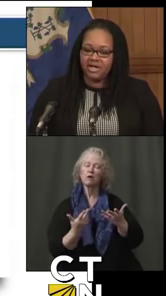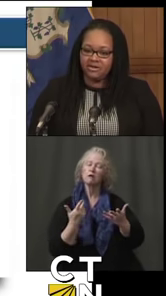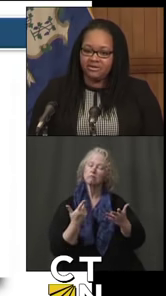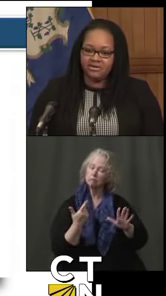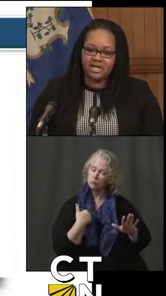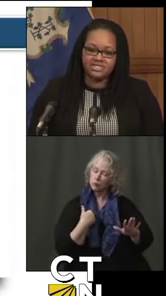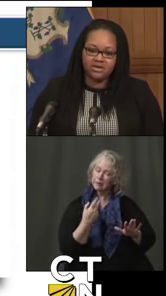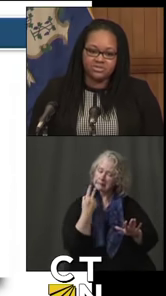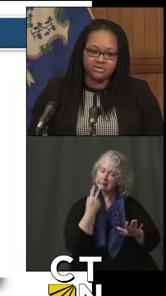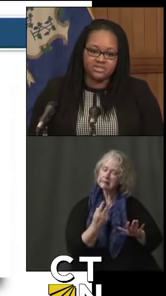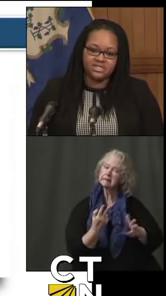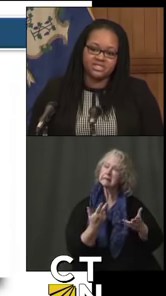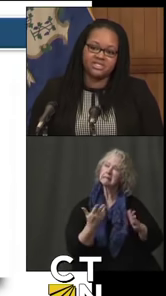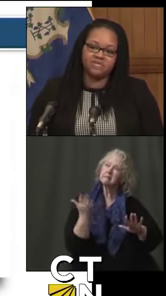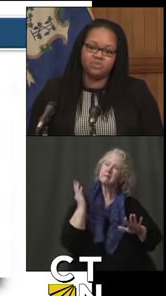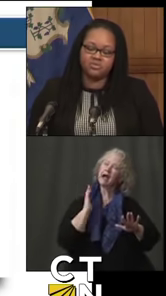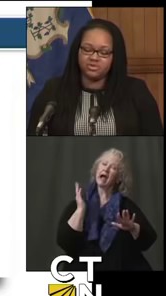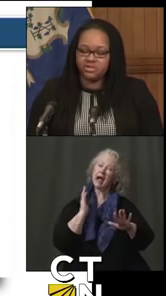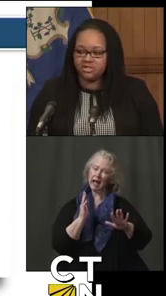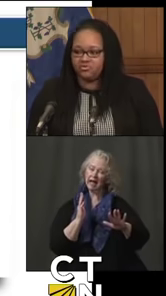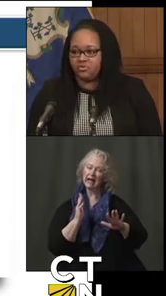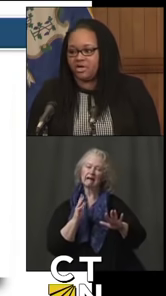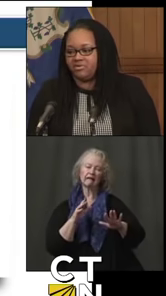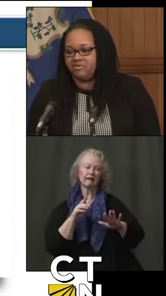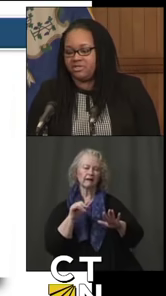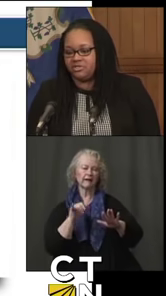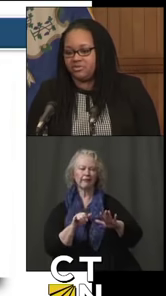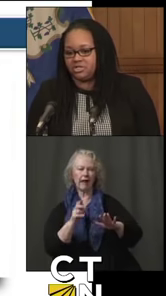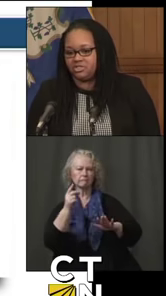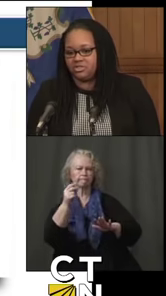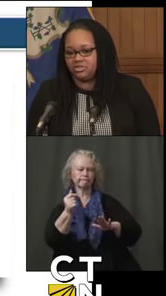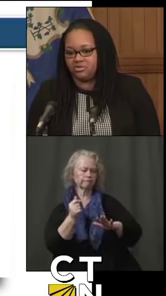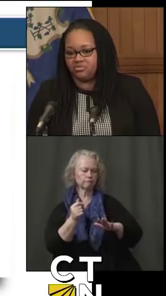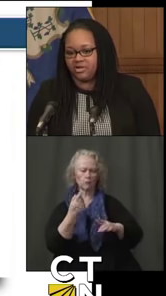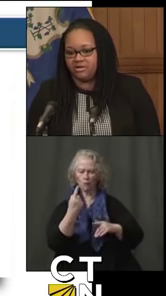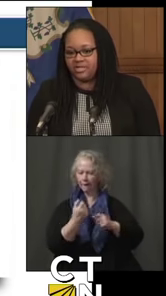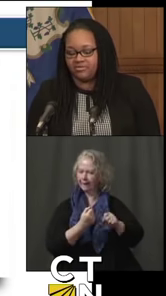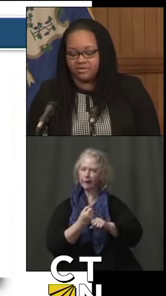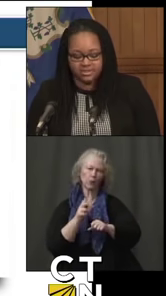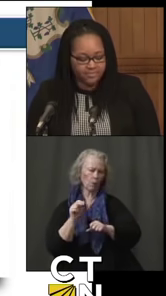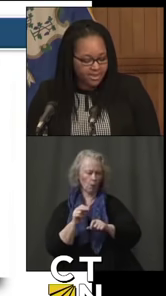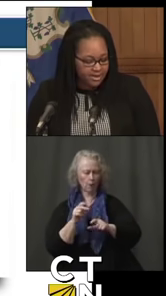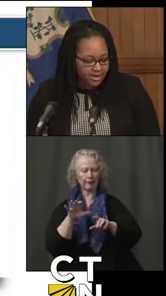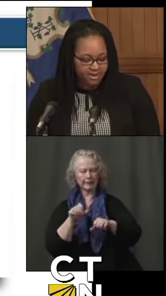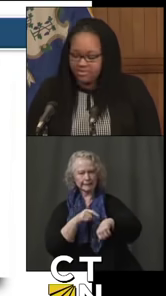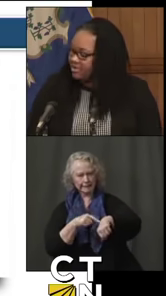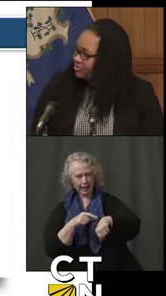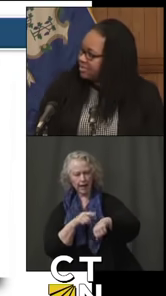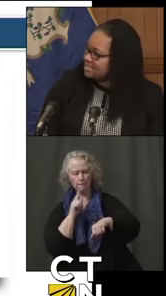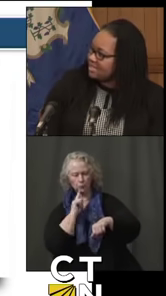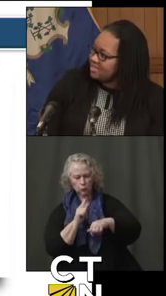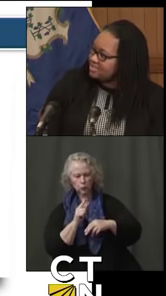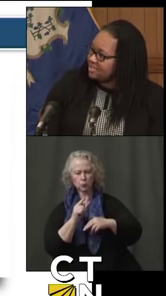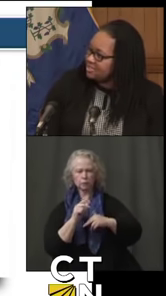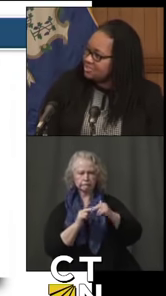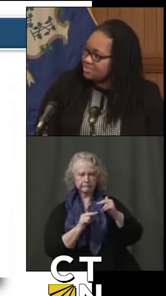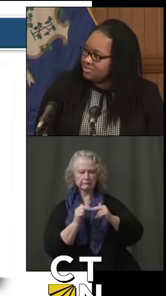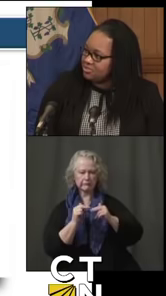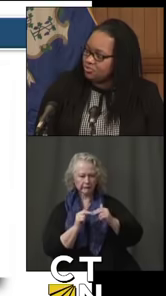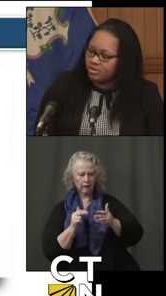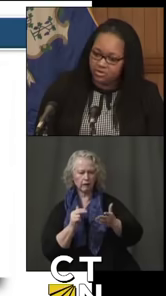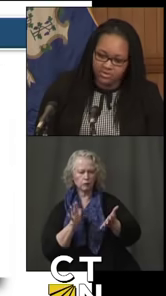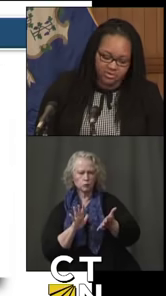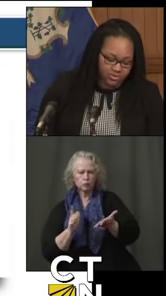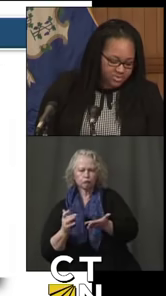in prior downturns, it does take multiple years for our revenues to actually return to prior levels. But the governor has tasked the agency